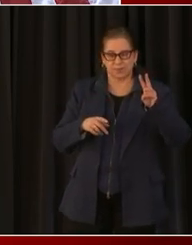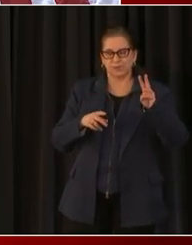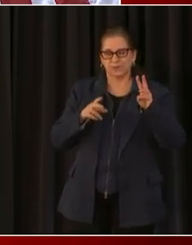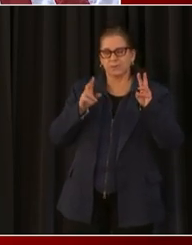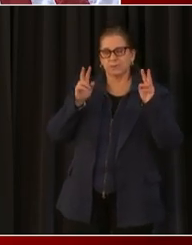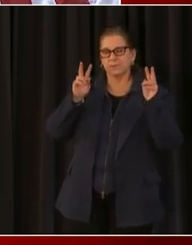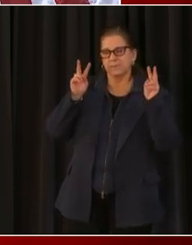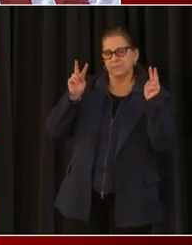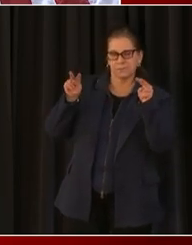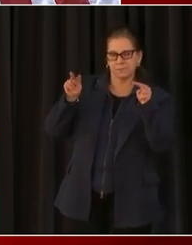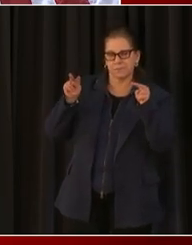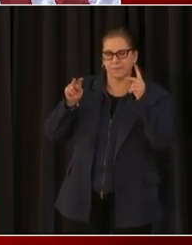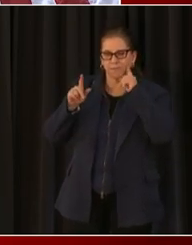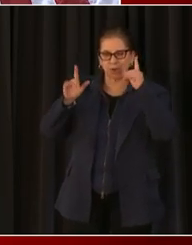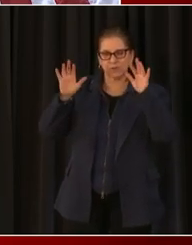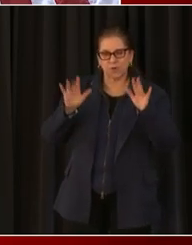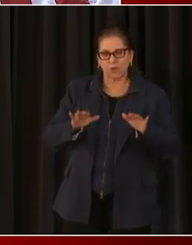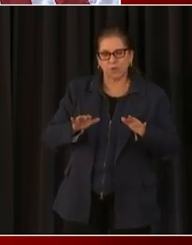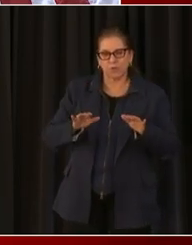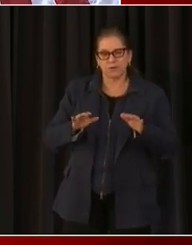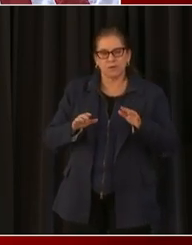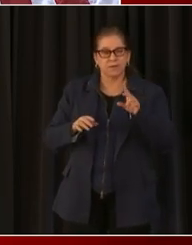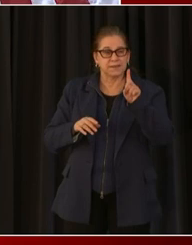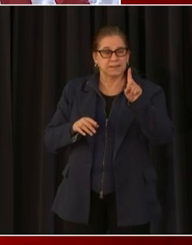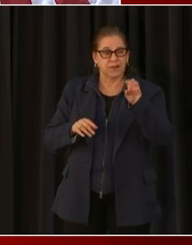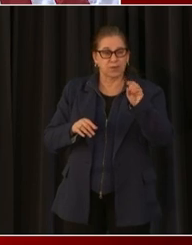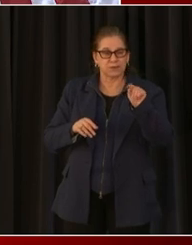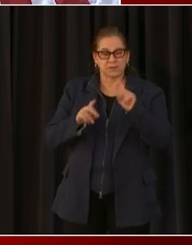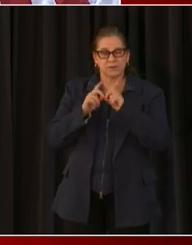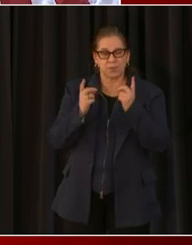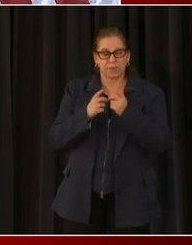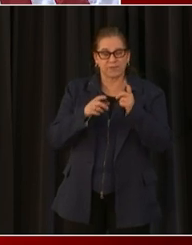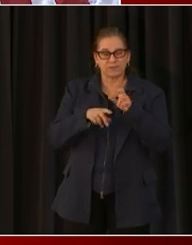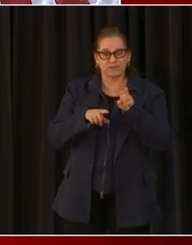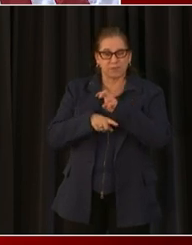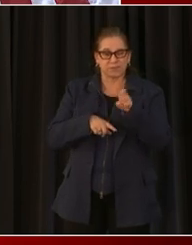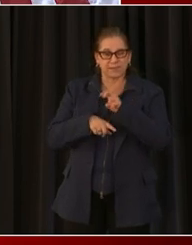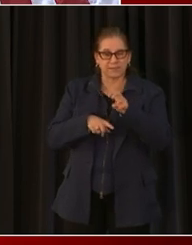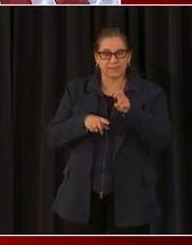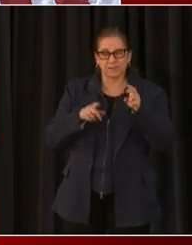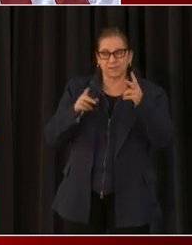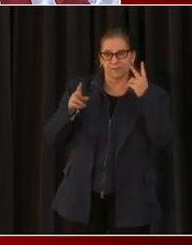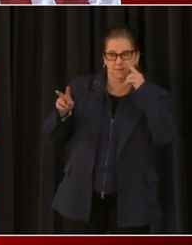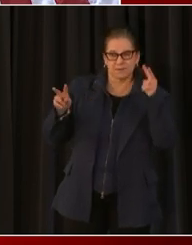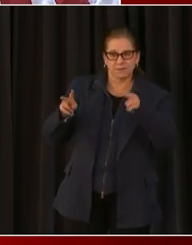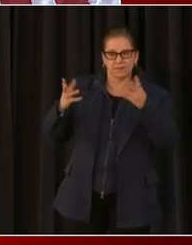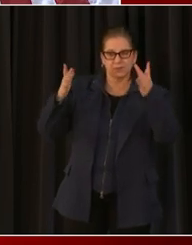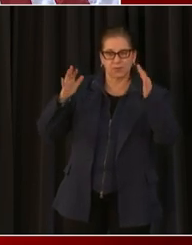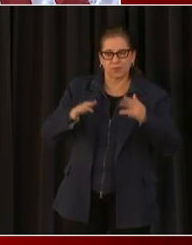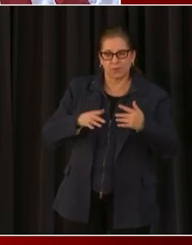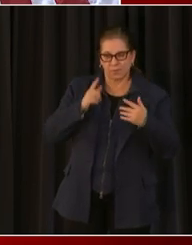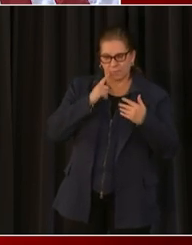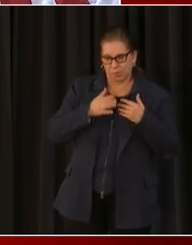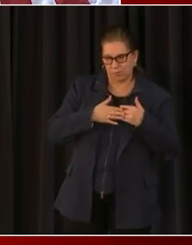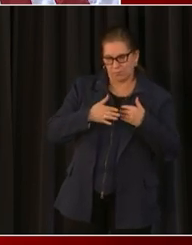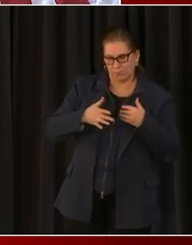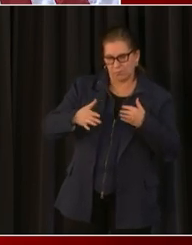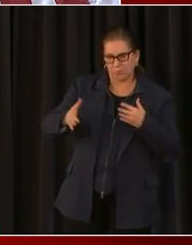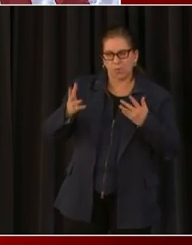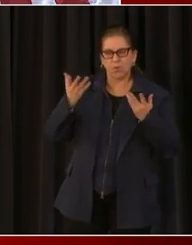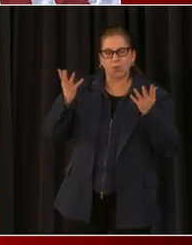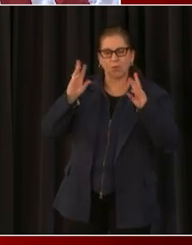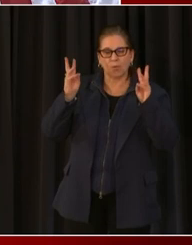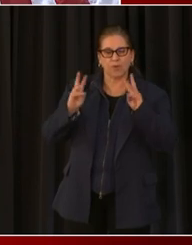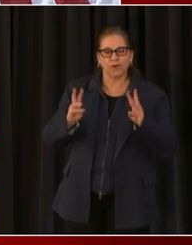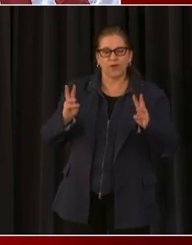been preparing for really almost a couple weeks now for this prolonged period of winter weather. And